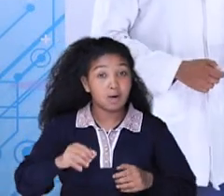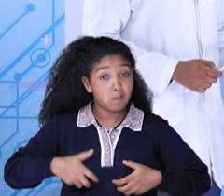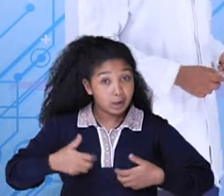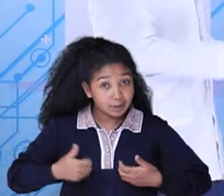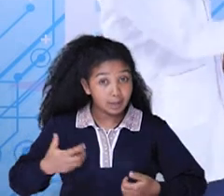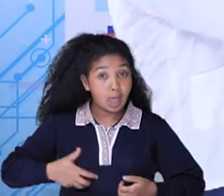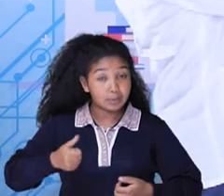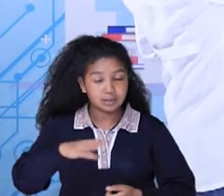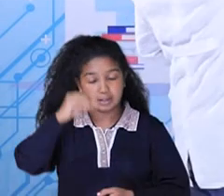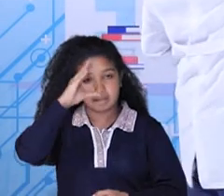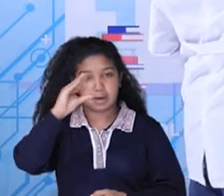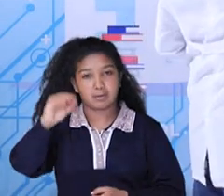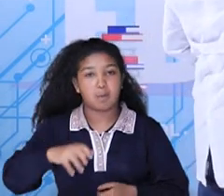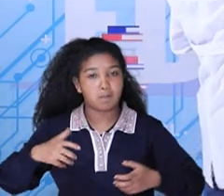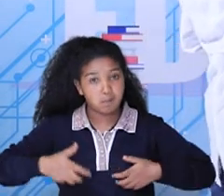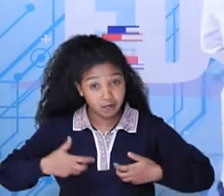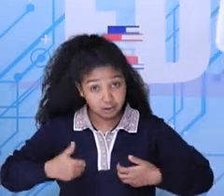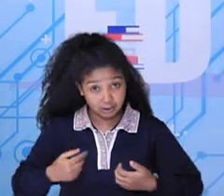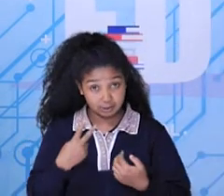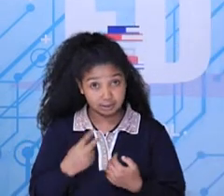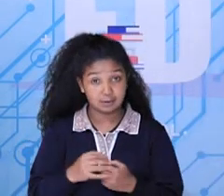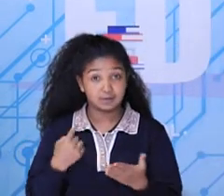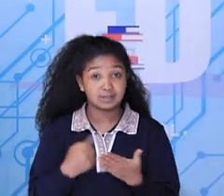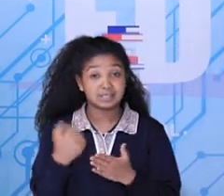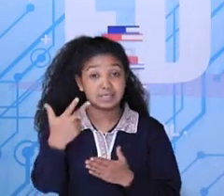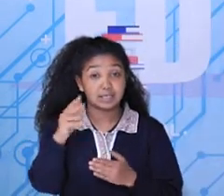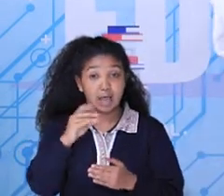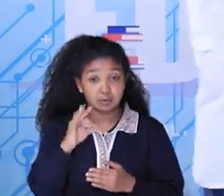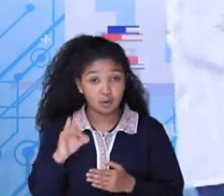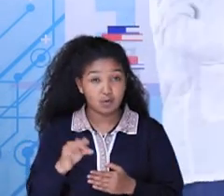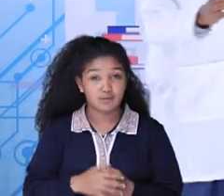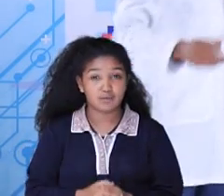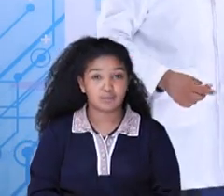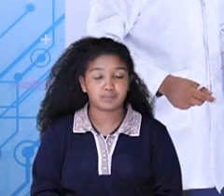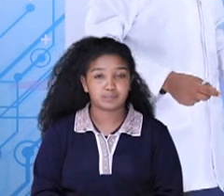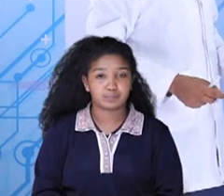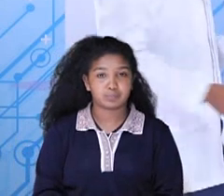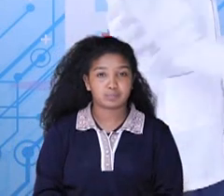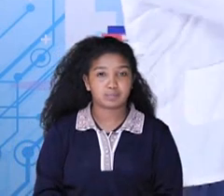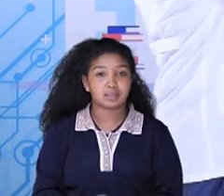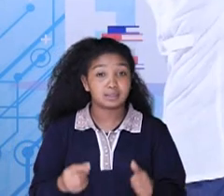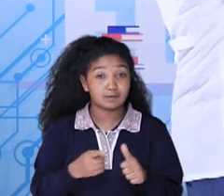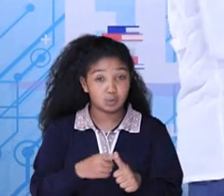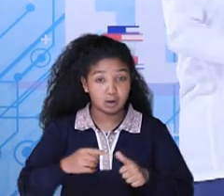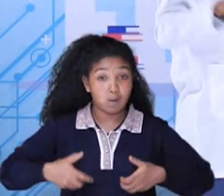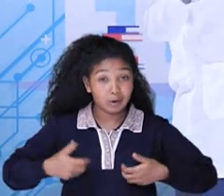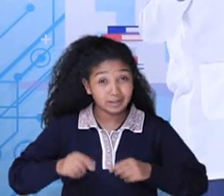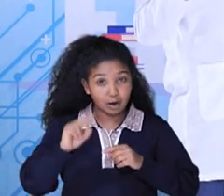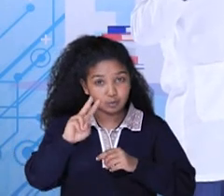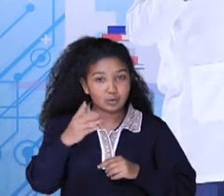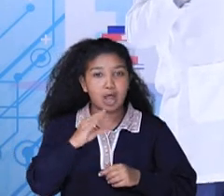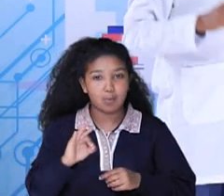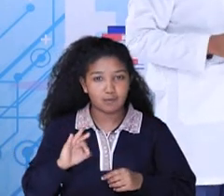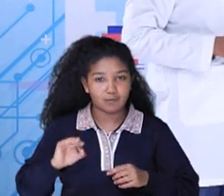man. Monkeys, let's see these 3 types of anthropoids one by one. Monkeys, there are